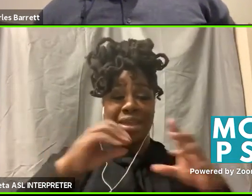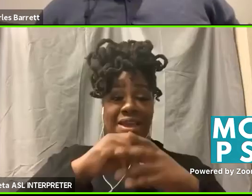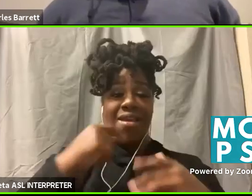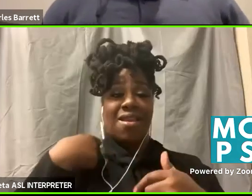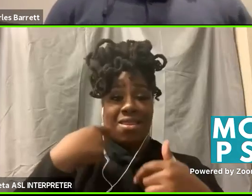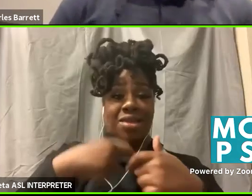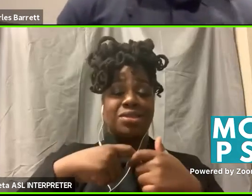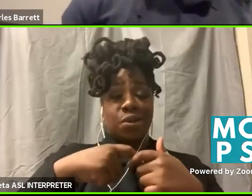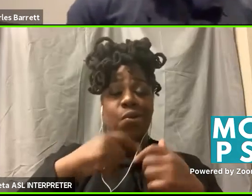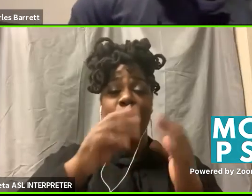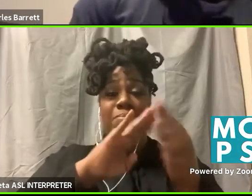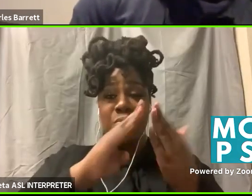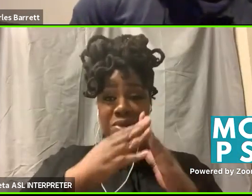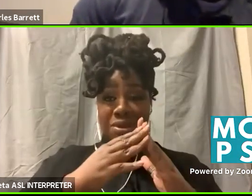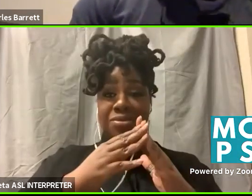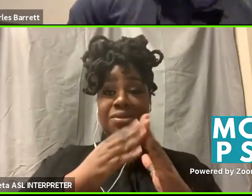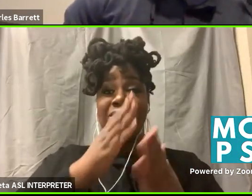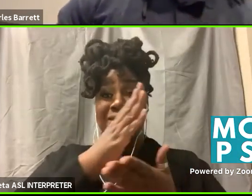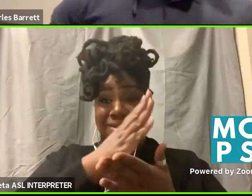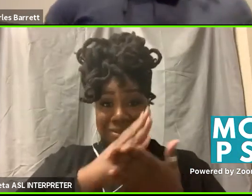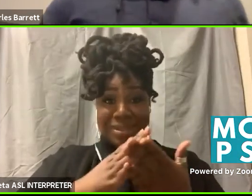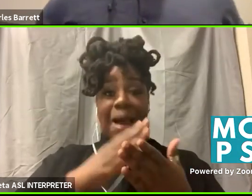and there are Latinos who are